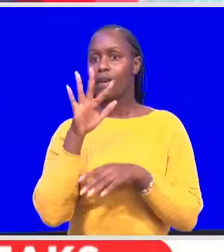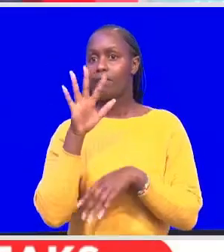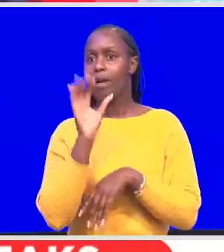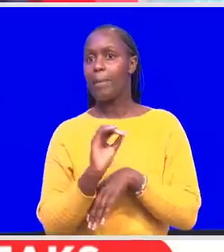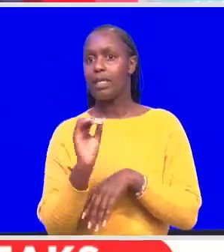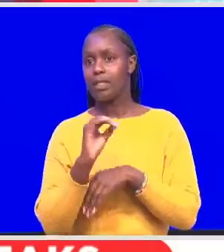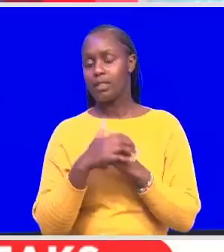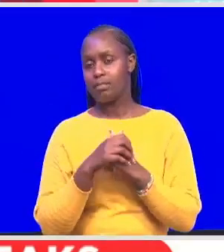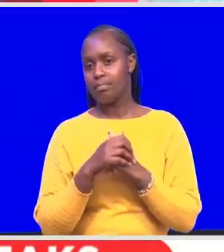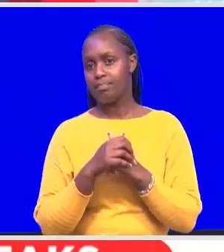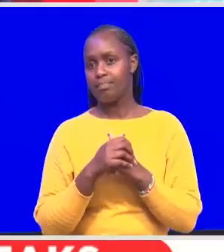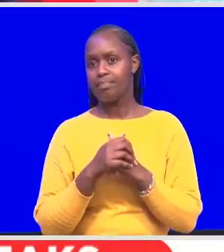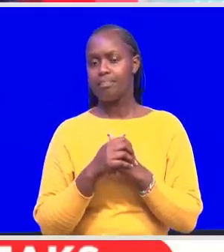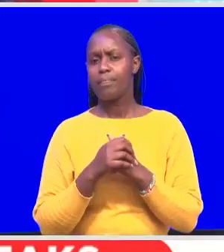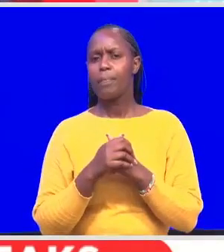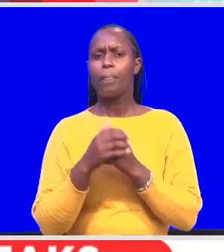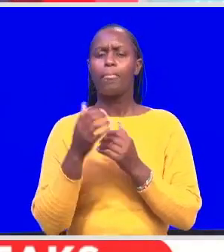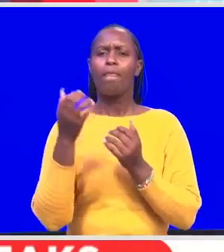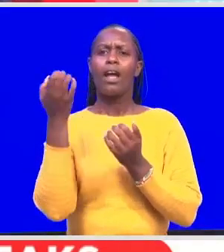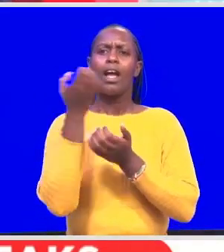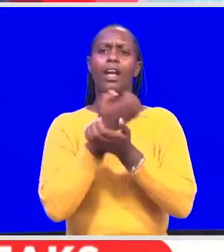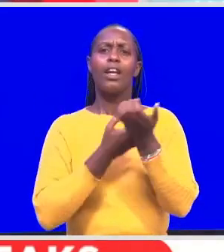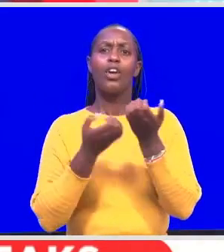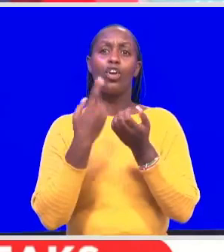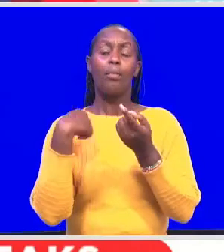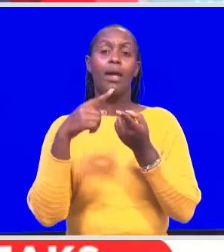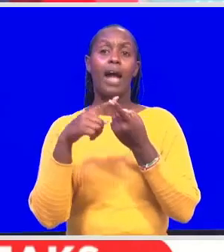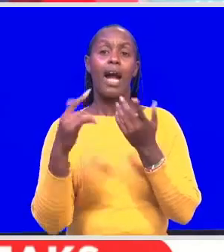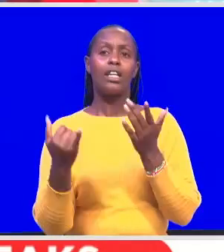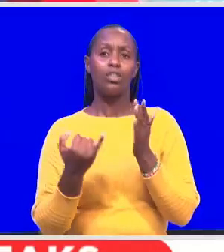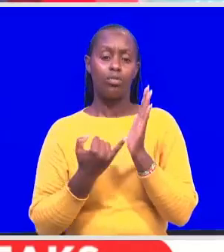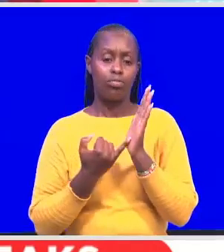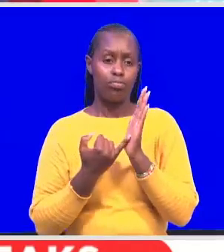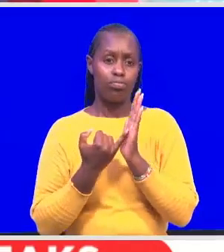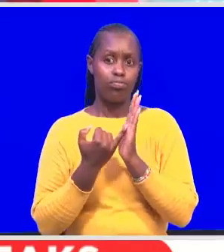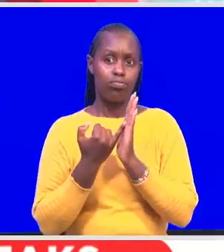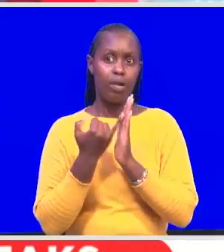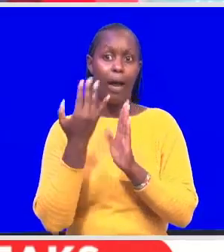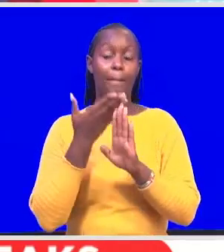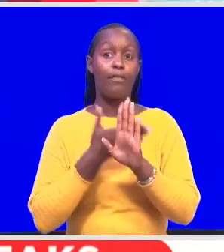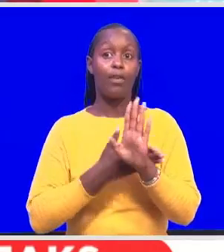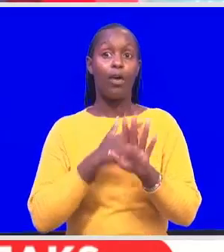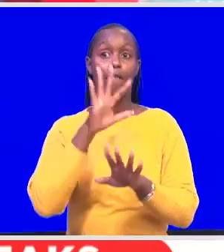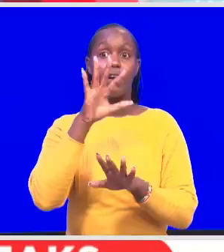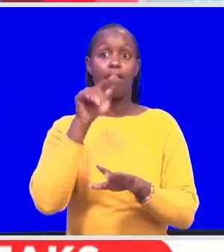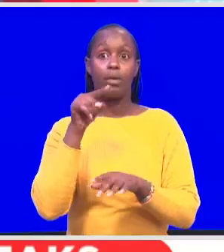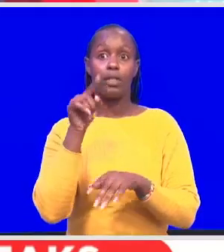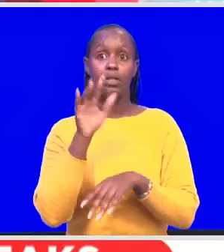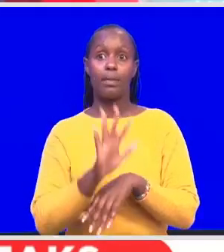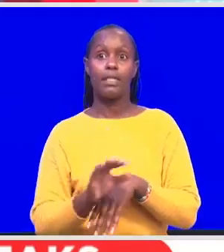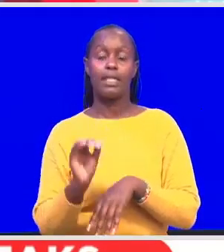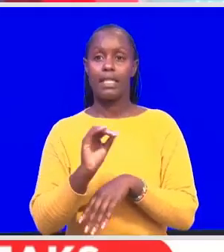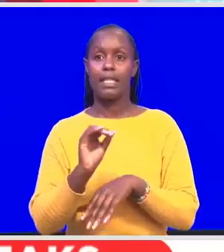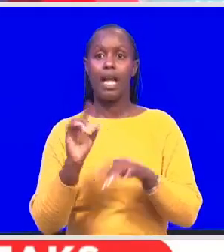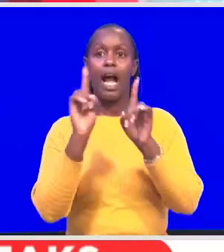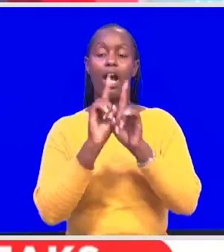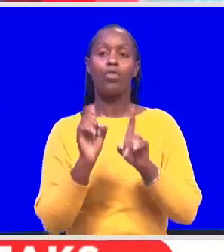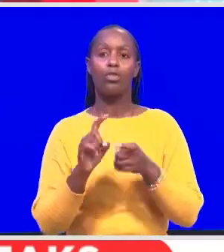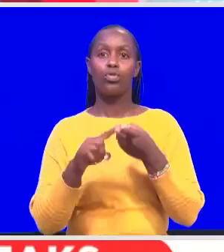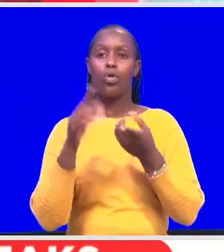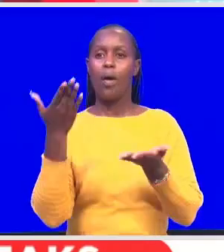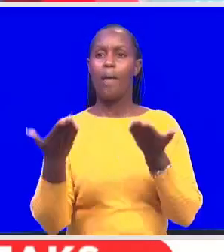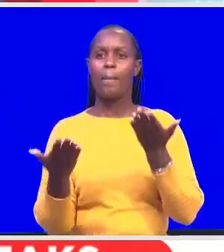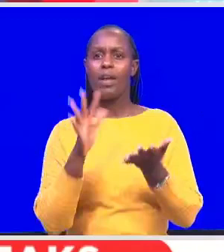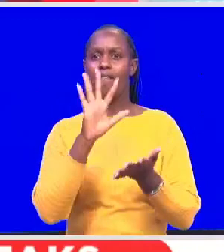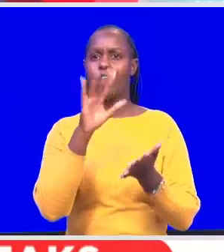We have seen inflation climb down to April, which was 5%, and May, which was 5.1%. Right. Why am